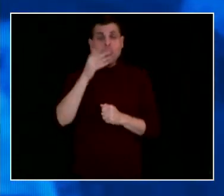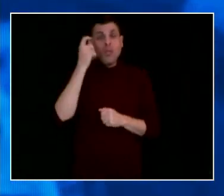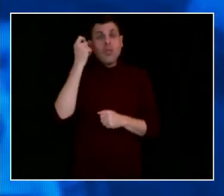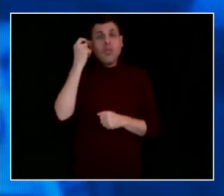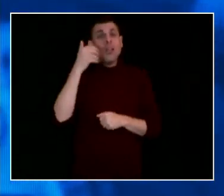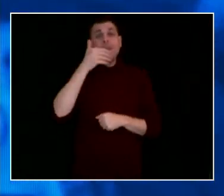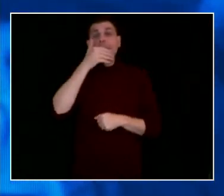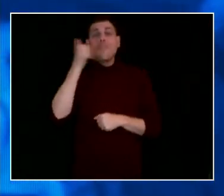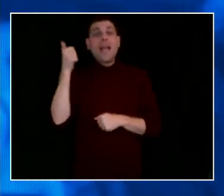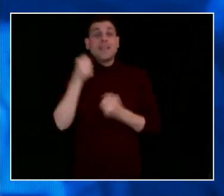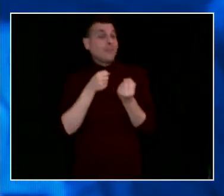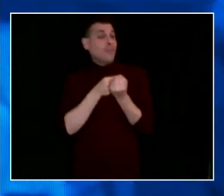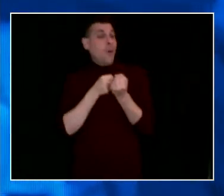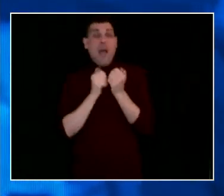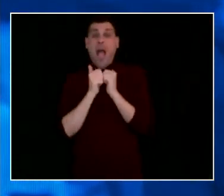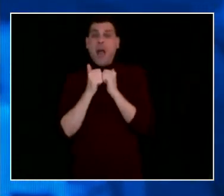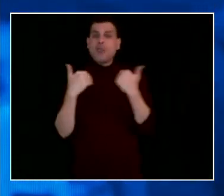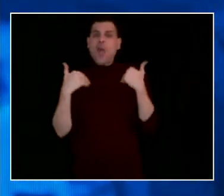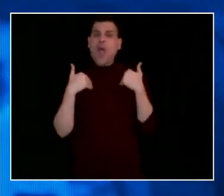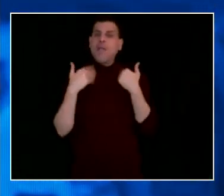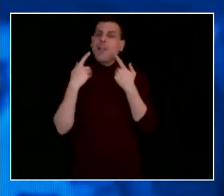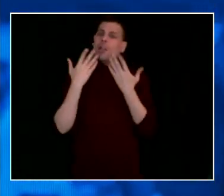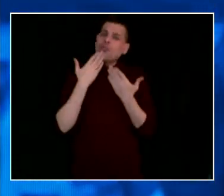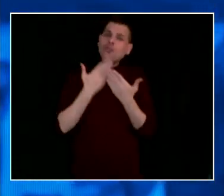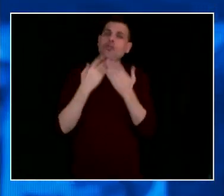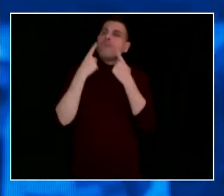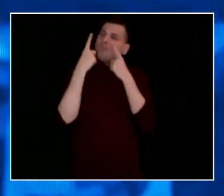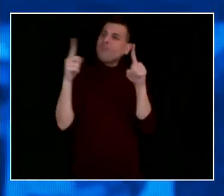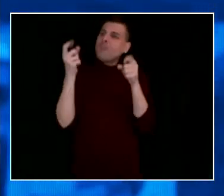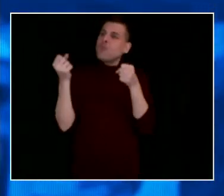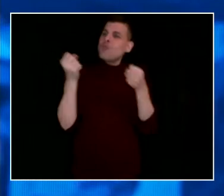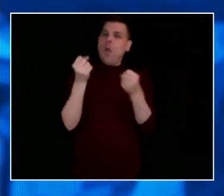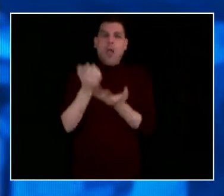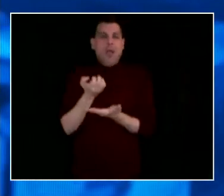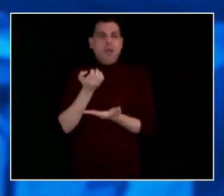these families. That is why we are fighting to ensure that every